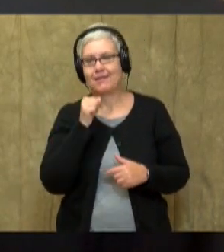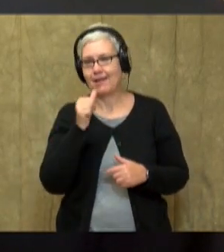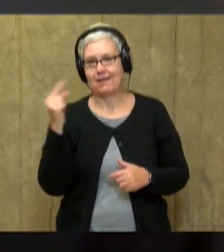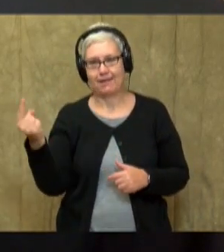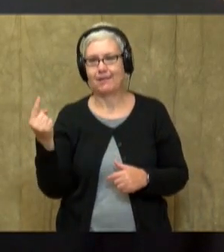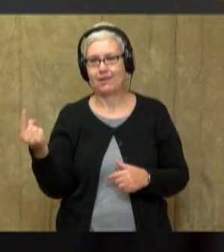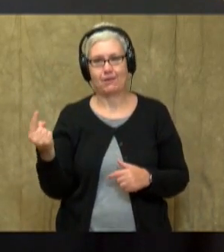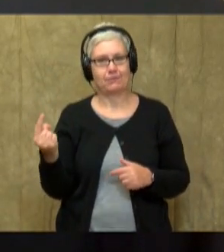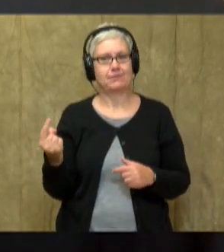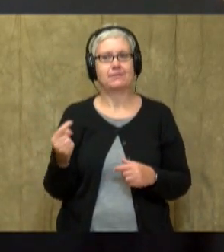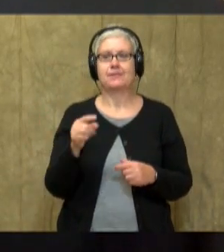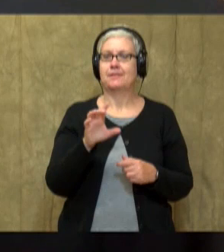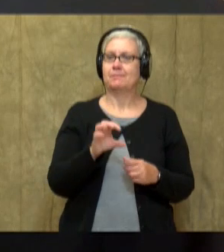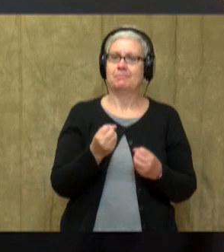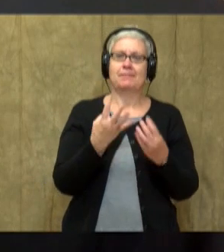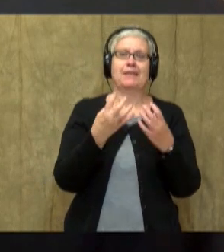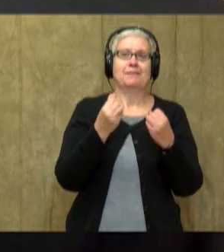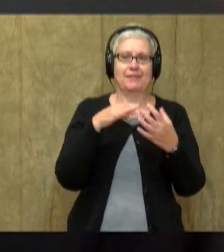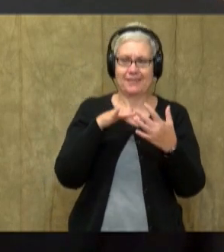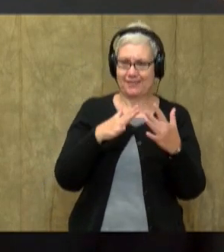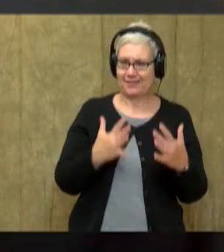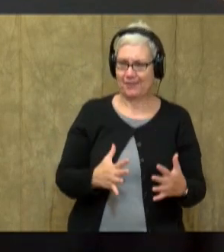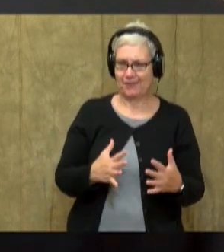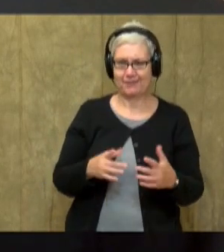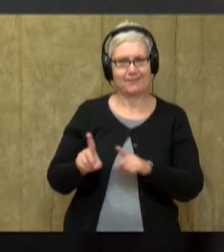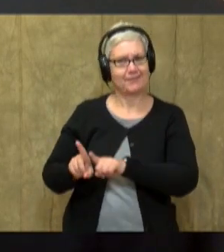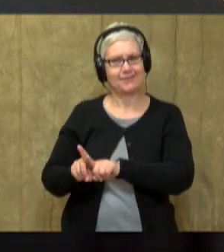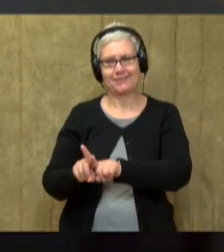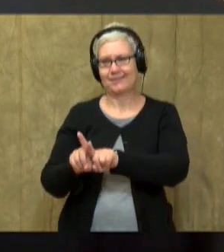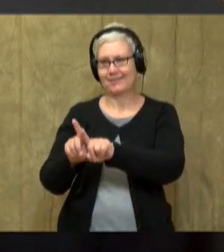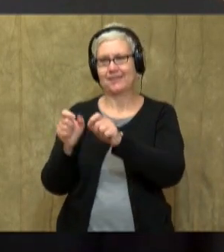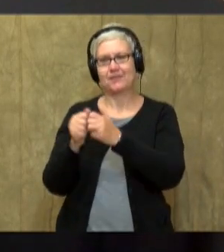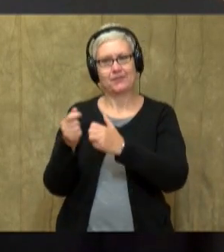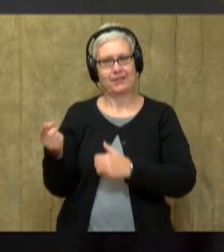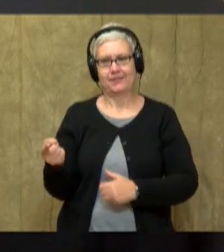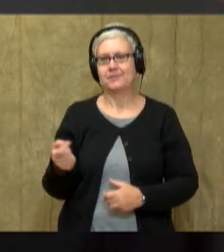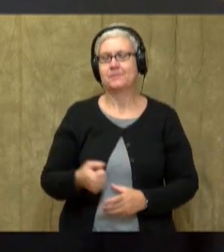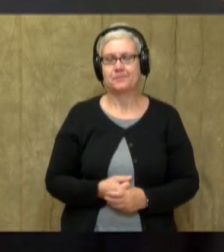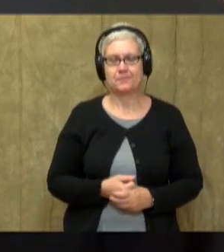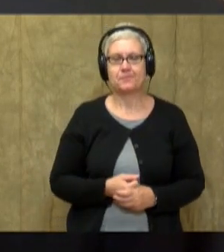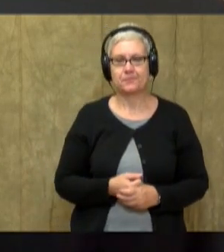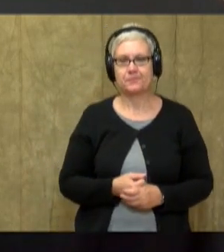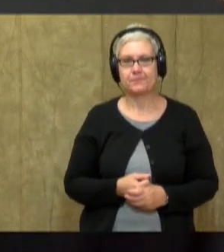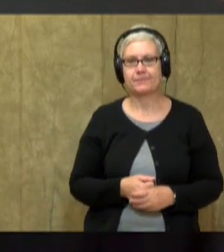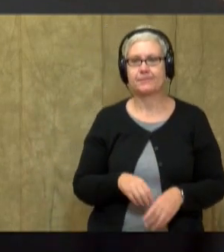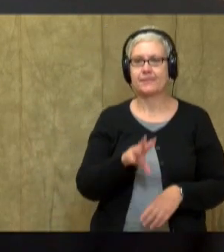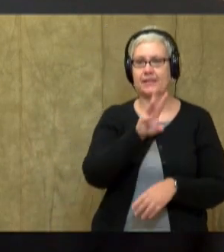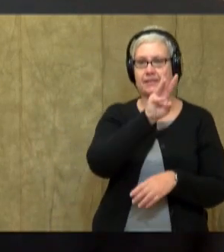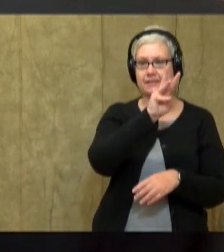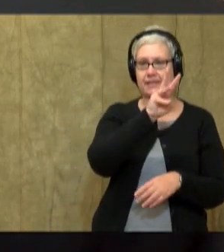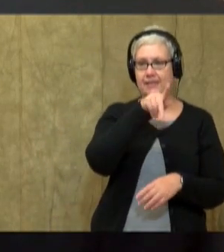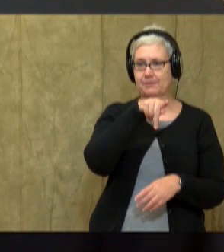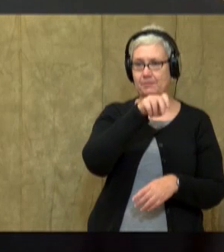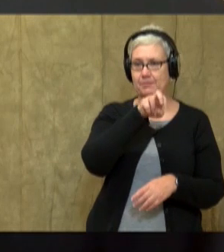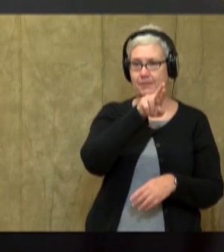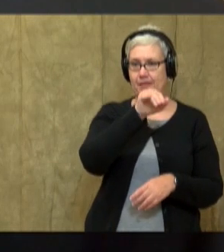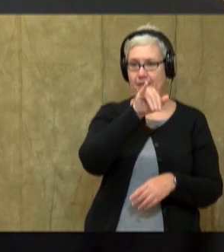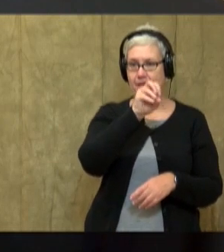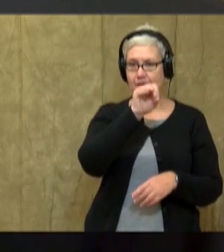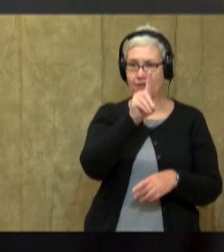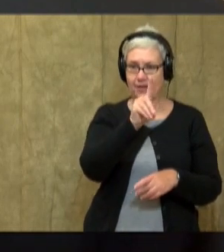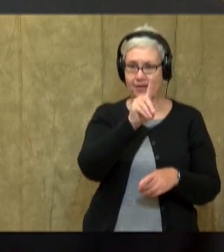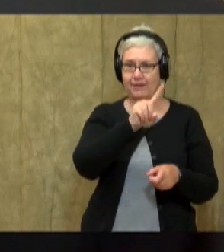transition. There are hundreds of other students that are right alongside you. So going from a 6-period day to perhaps going to